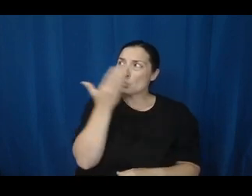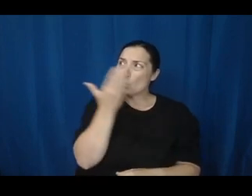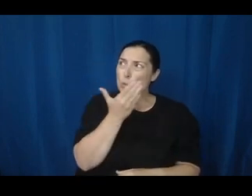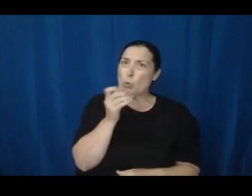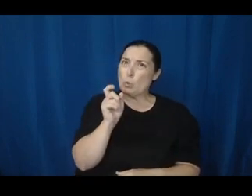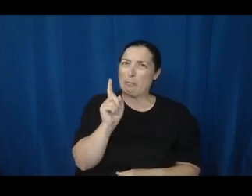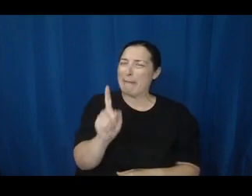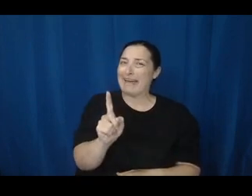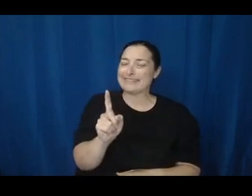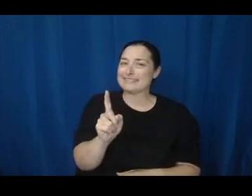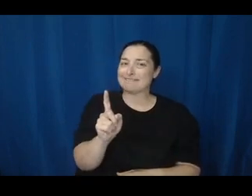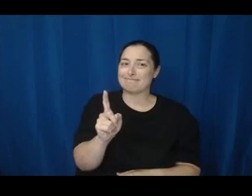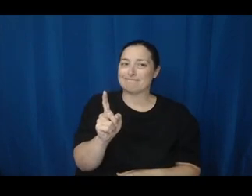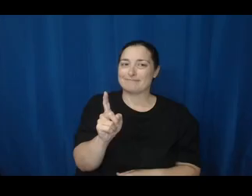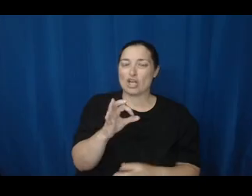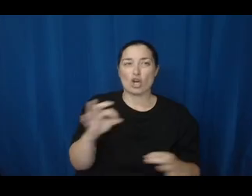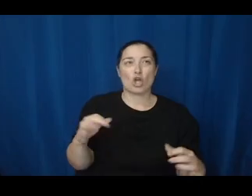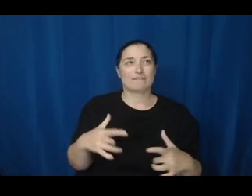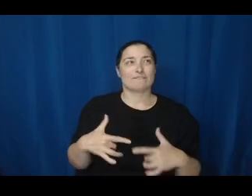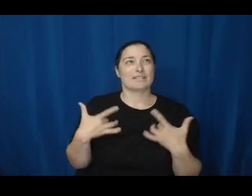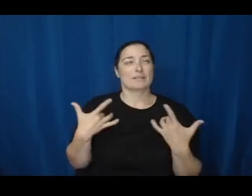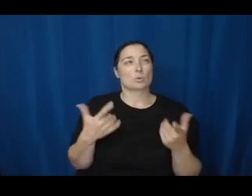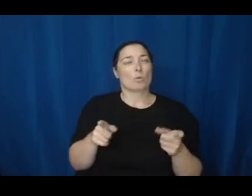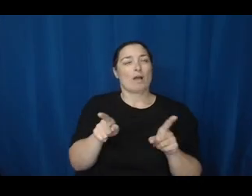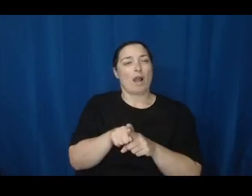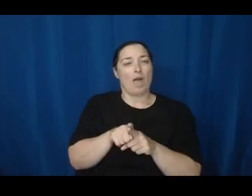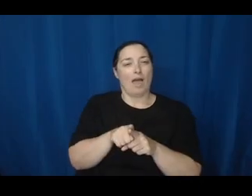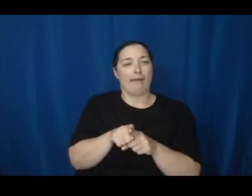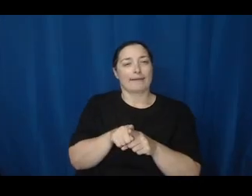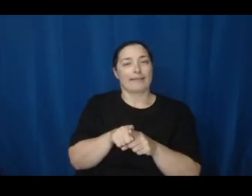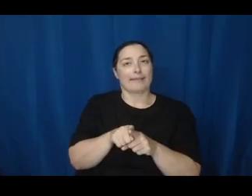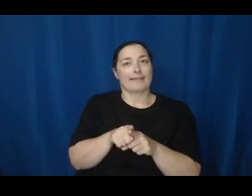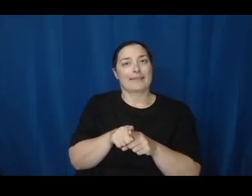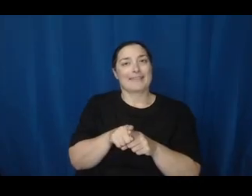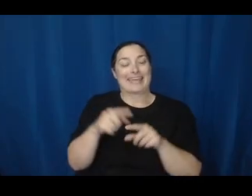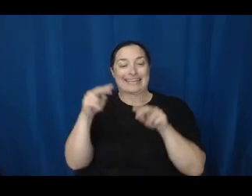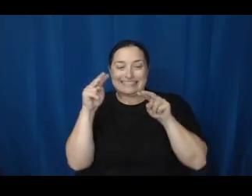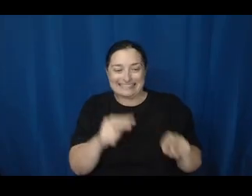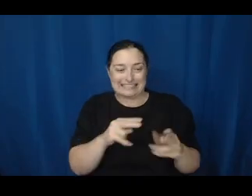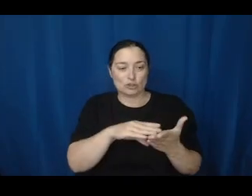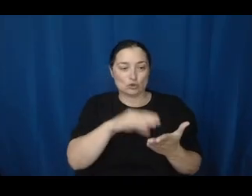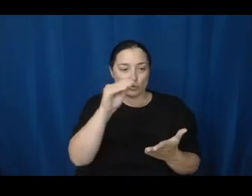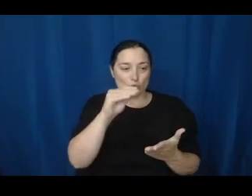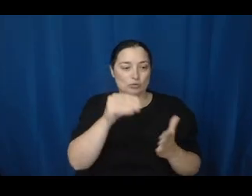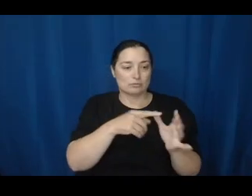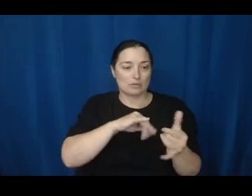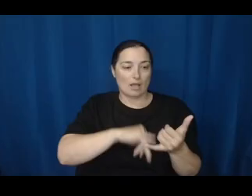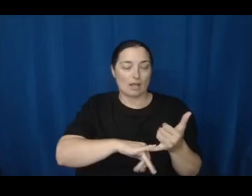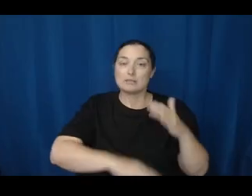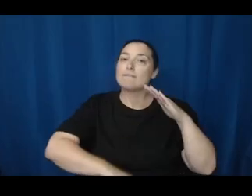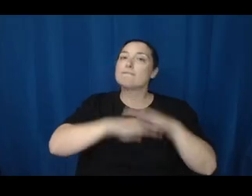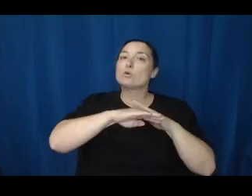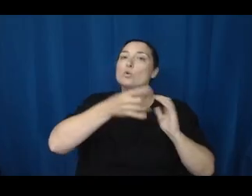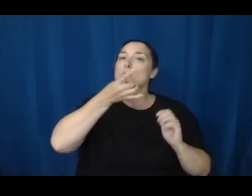this consultation, like you said, where they're viewing students as just the whole child. I feel like it is very